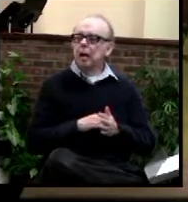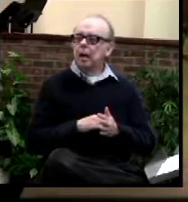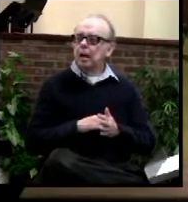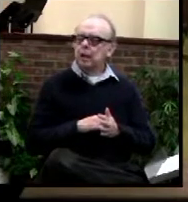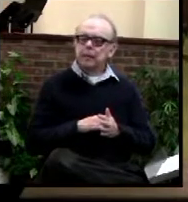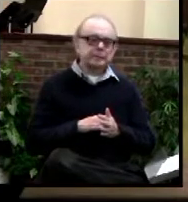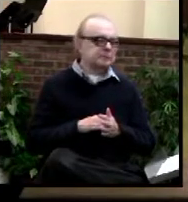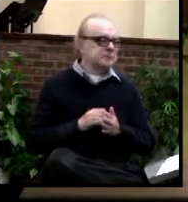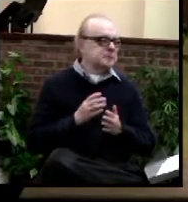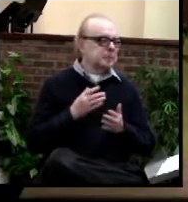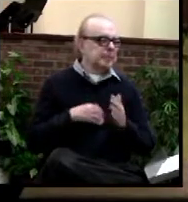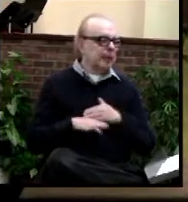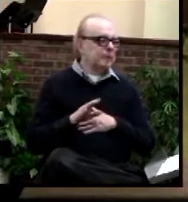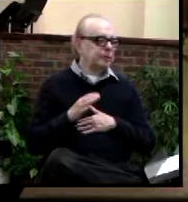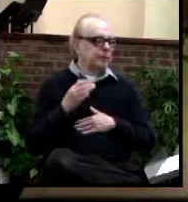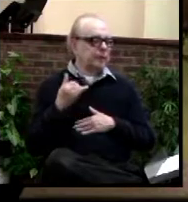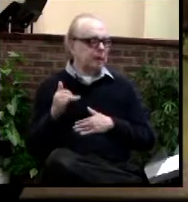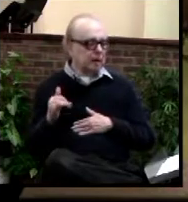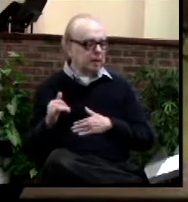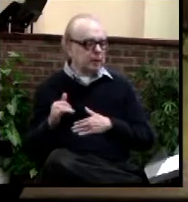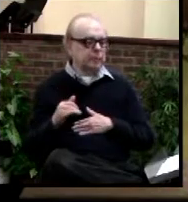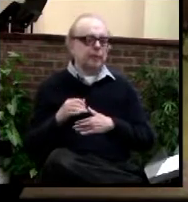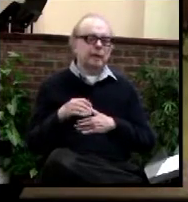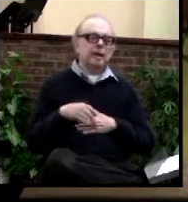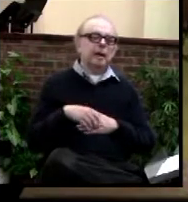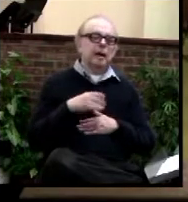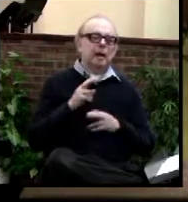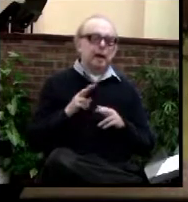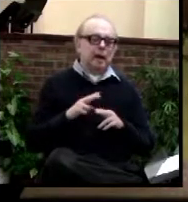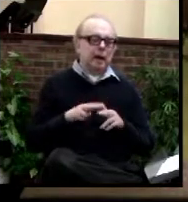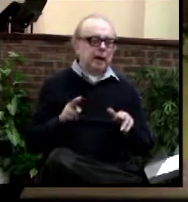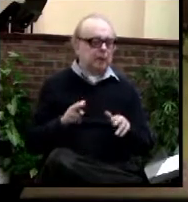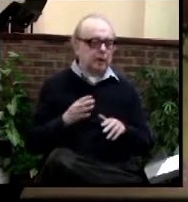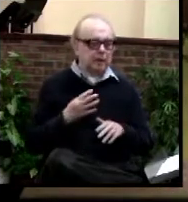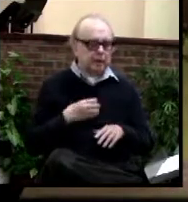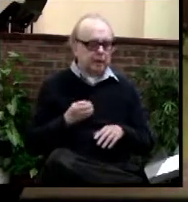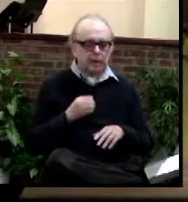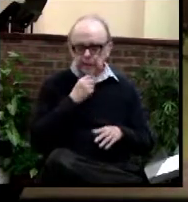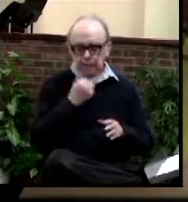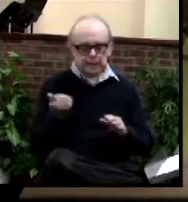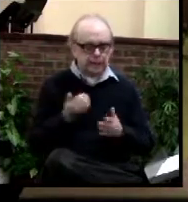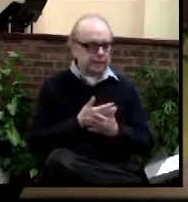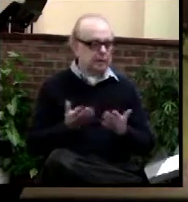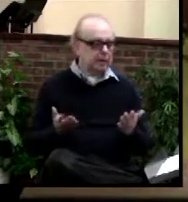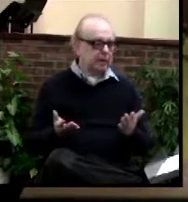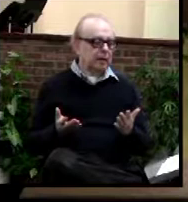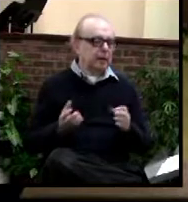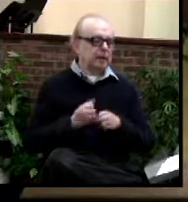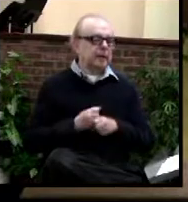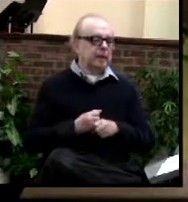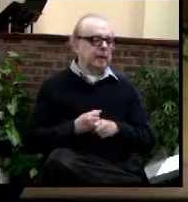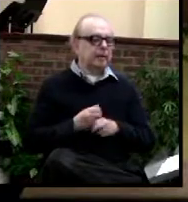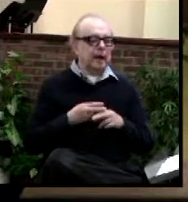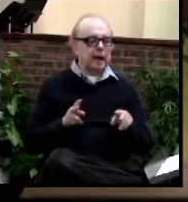yellows or the egg whites. That's what I'm into. I don't eat the other stuff. I just eat the egg whites because there's